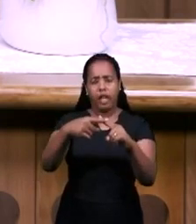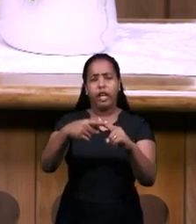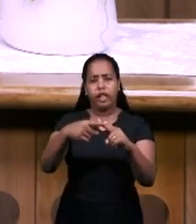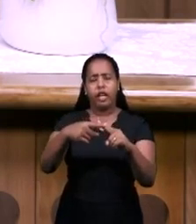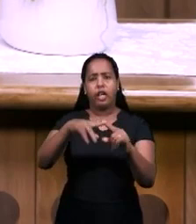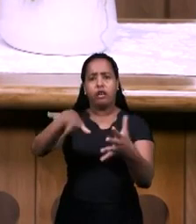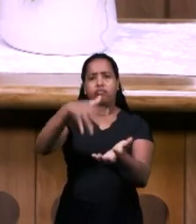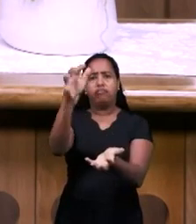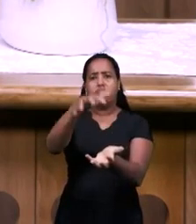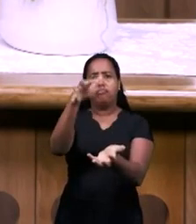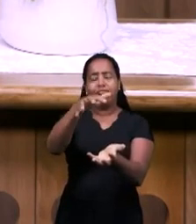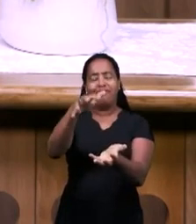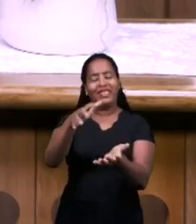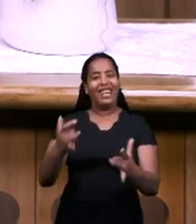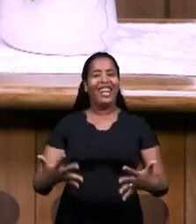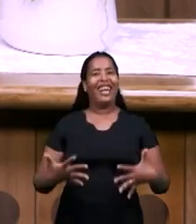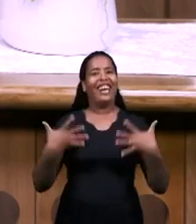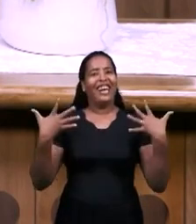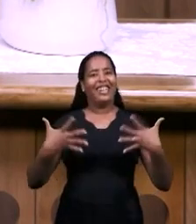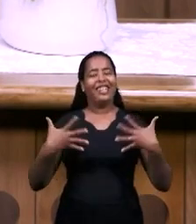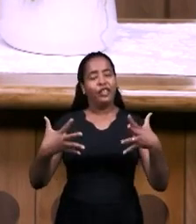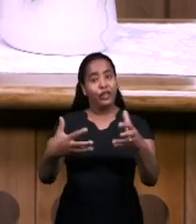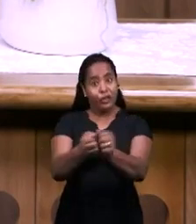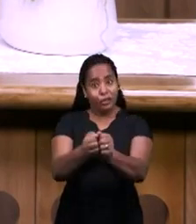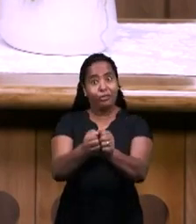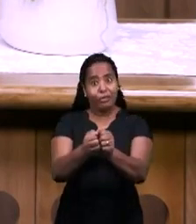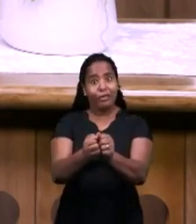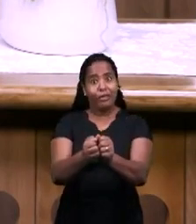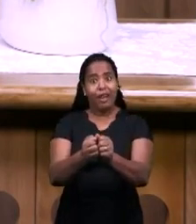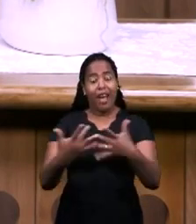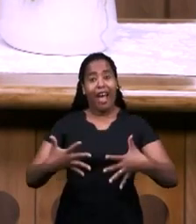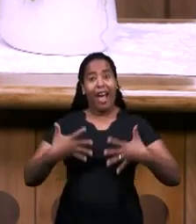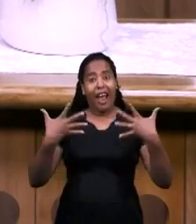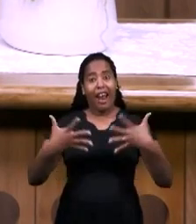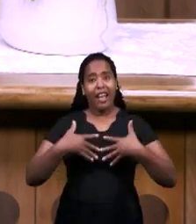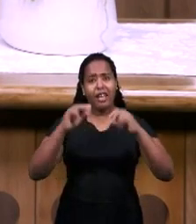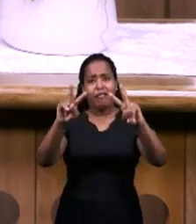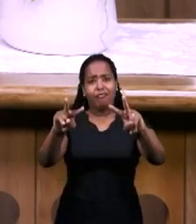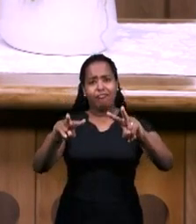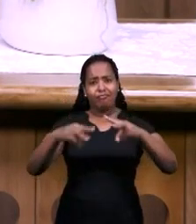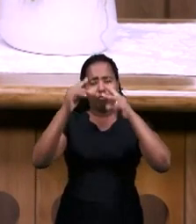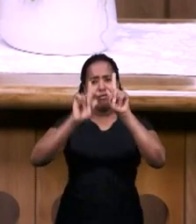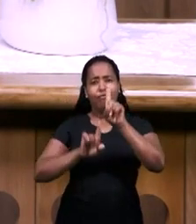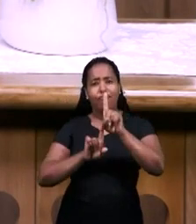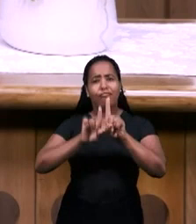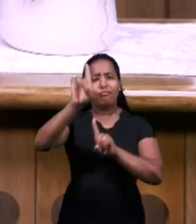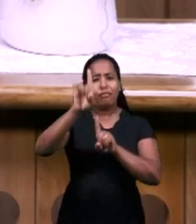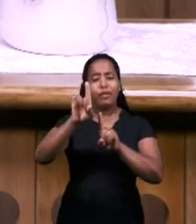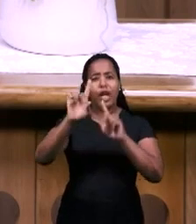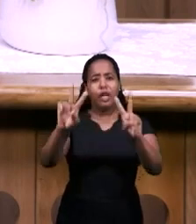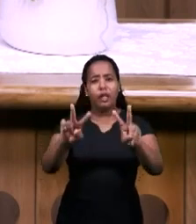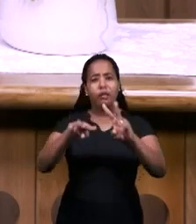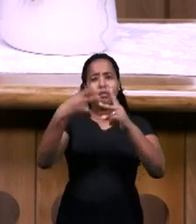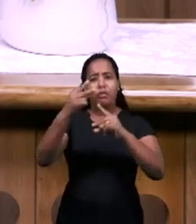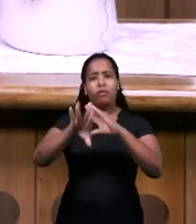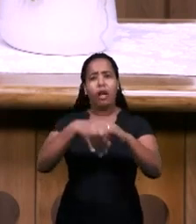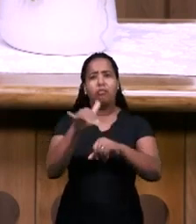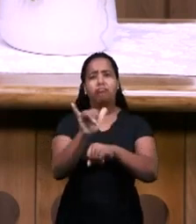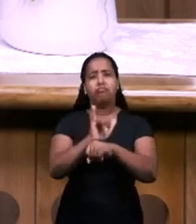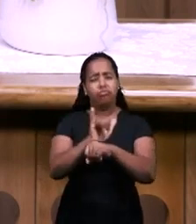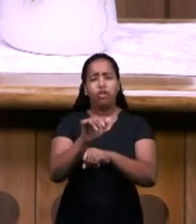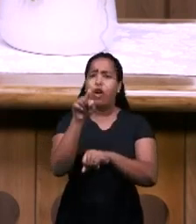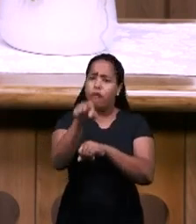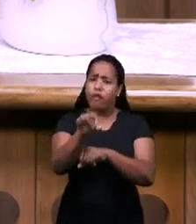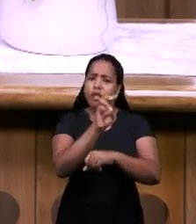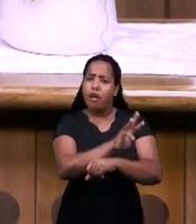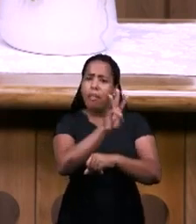via satellite. It's a joy to be with the brethren, to count with your audience, you who are watching us on YouTube, you who received a link,